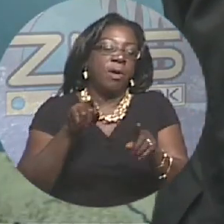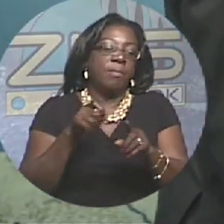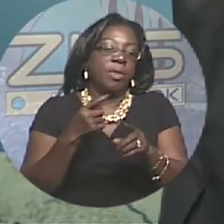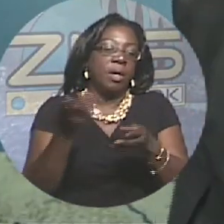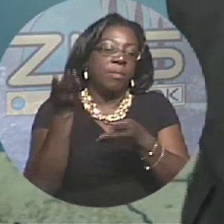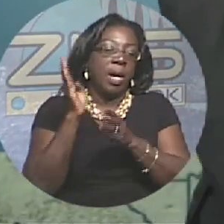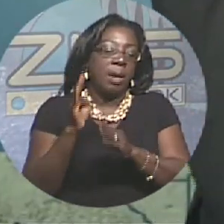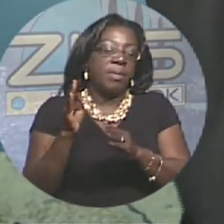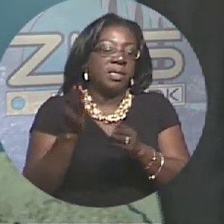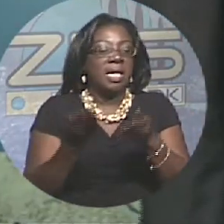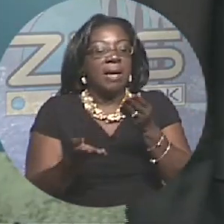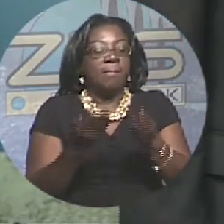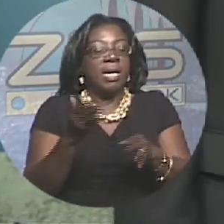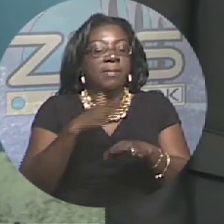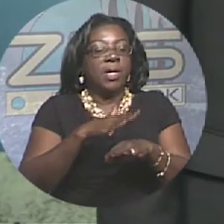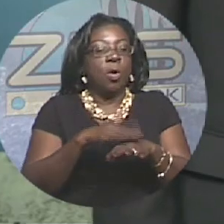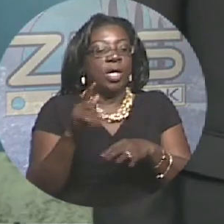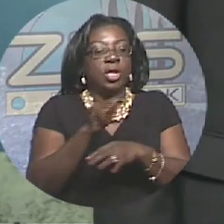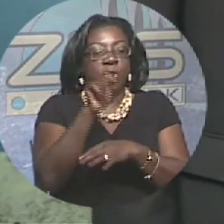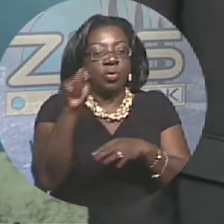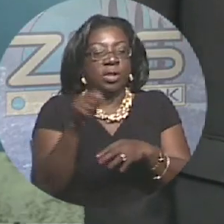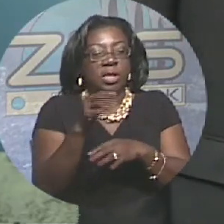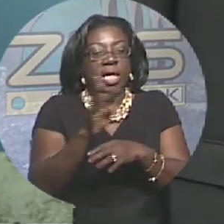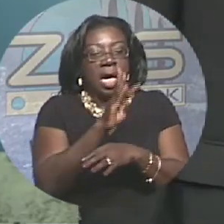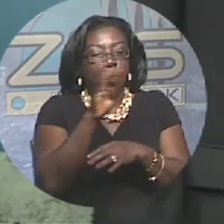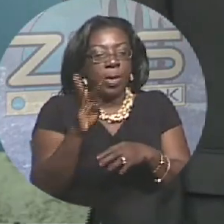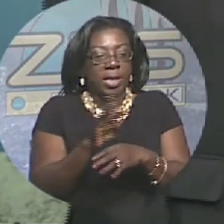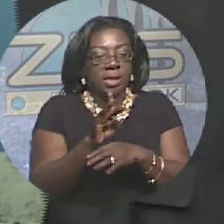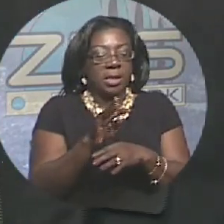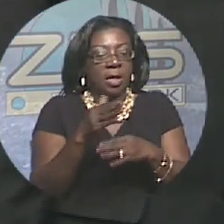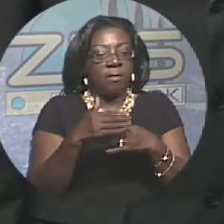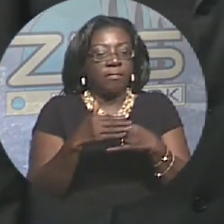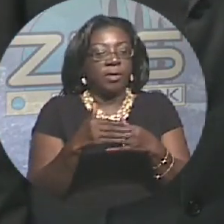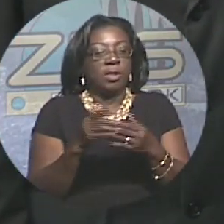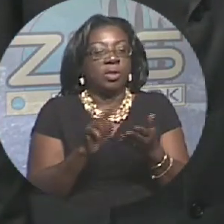towards the north and eventually move to the northeast and away from us and into the open Atlantic. Siesca?